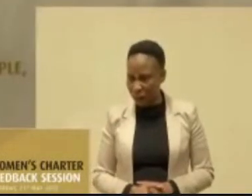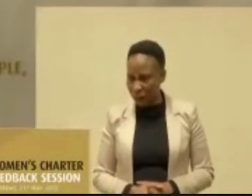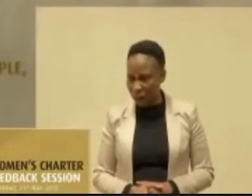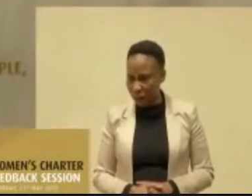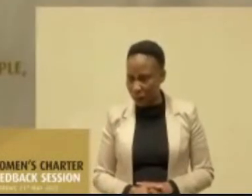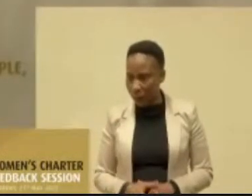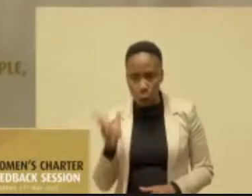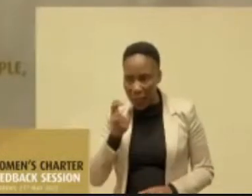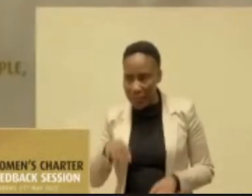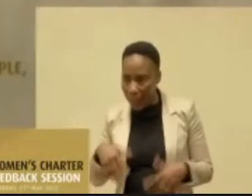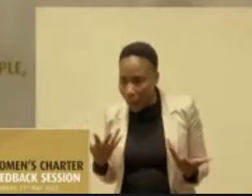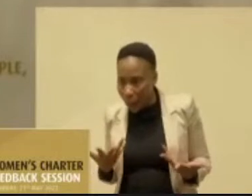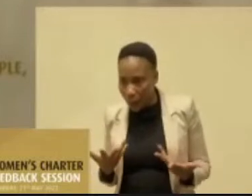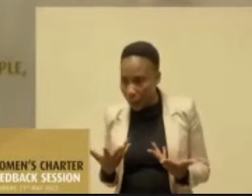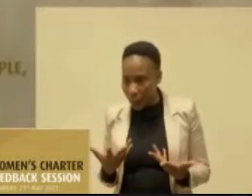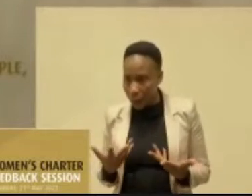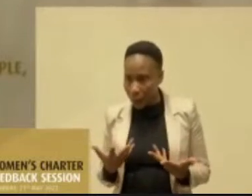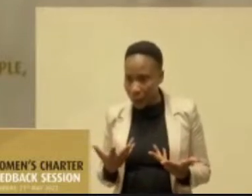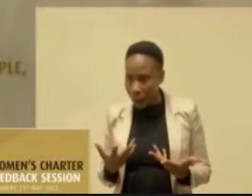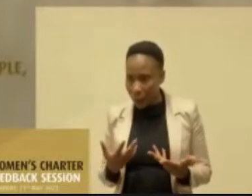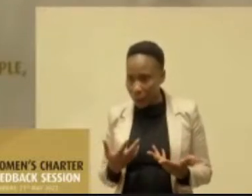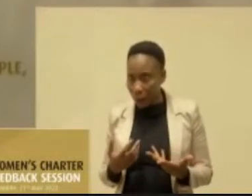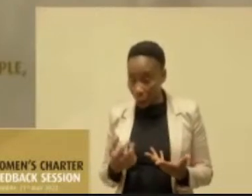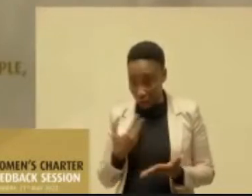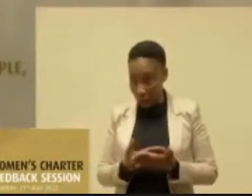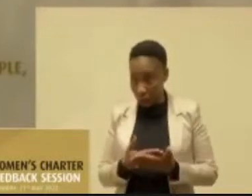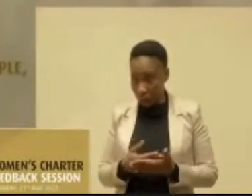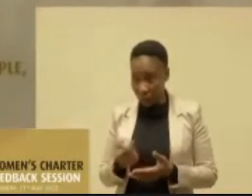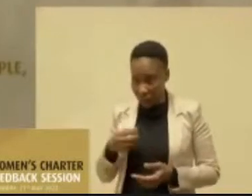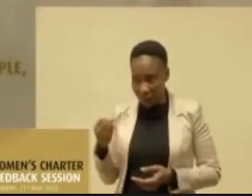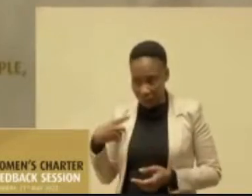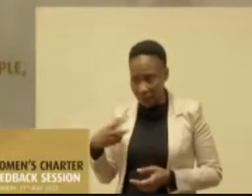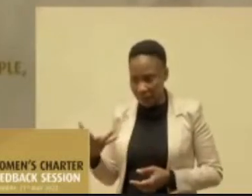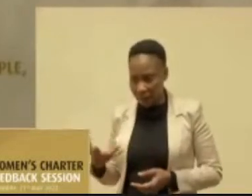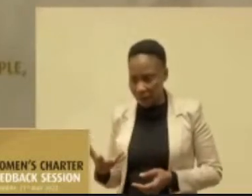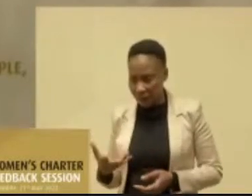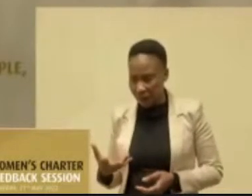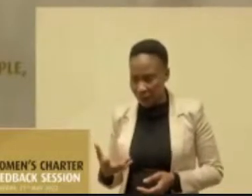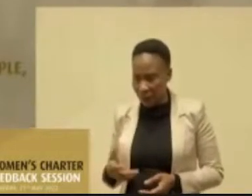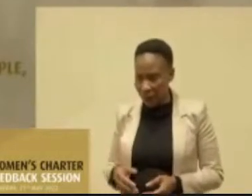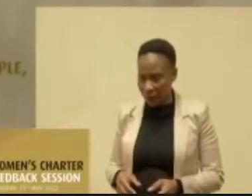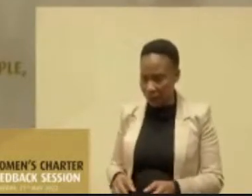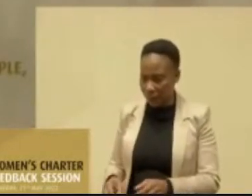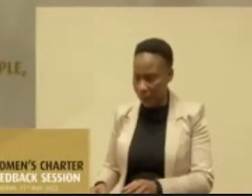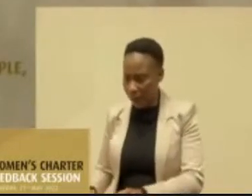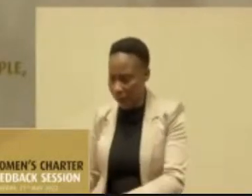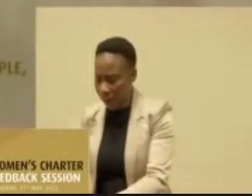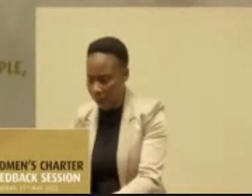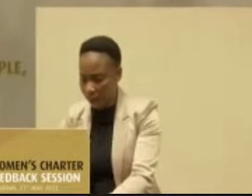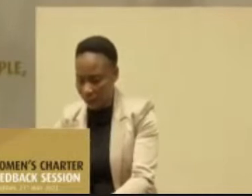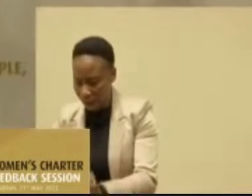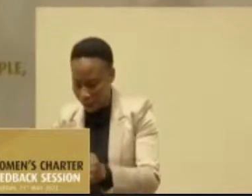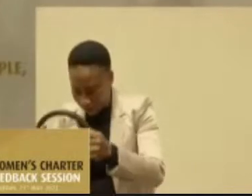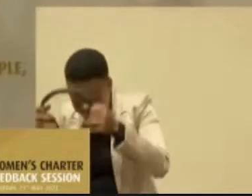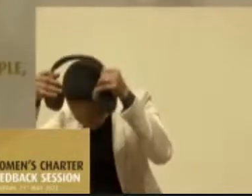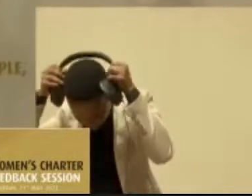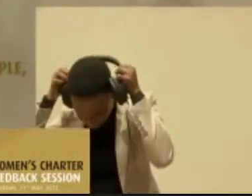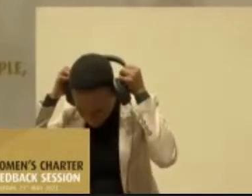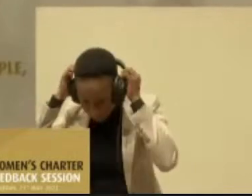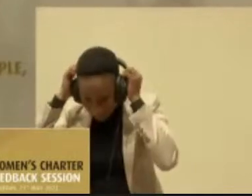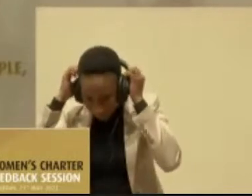april 2022 the department has received 750 applications that needed to be